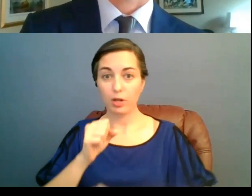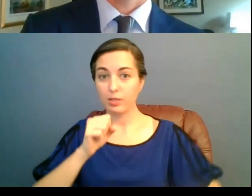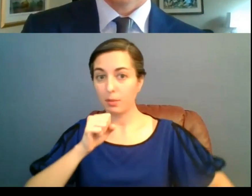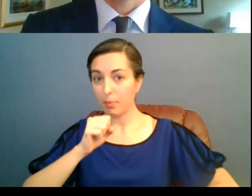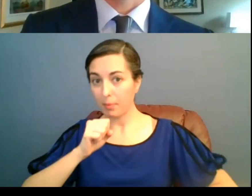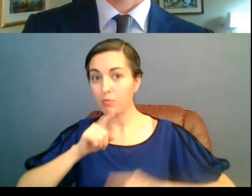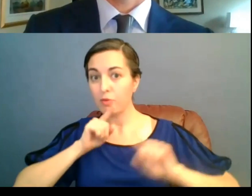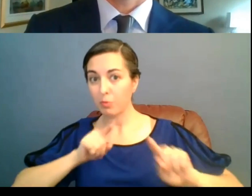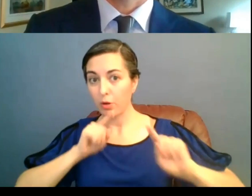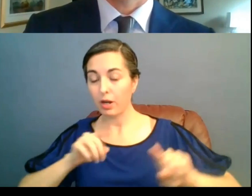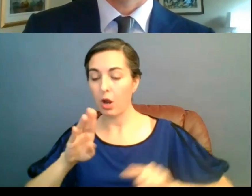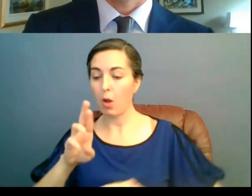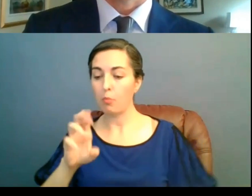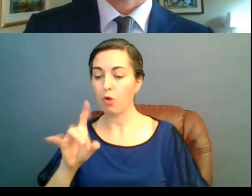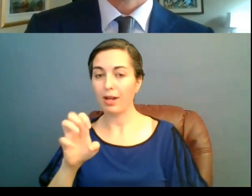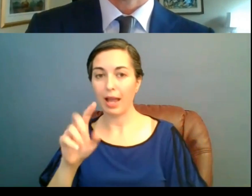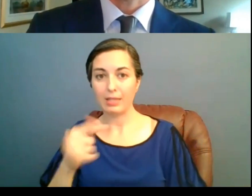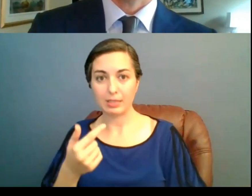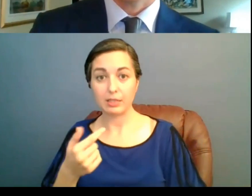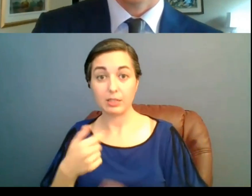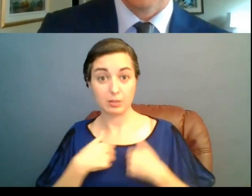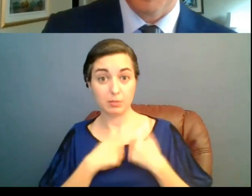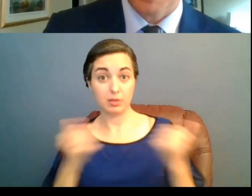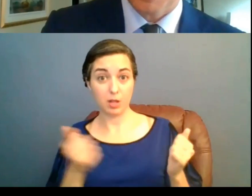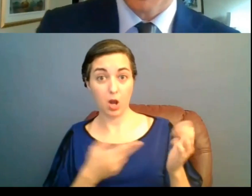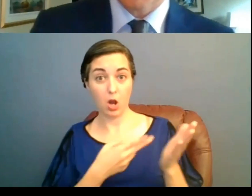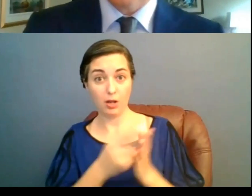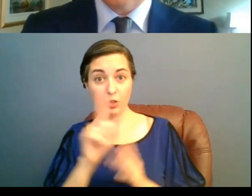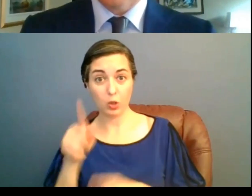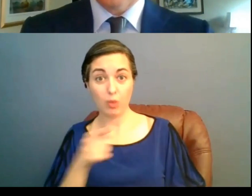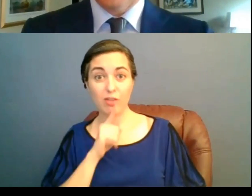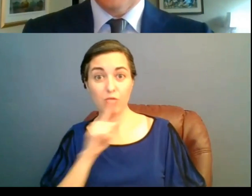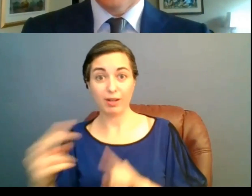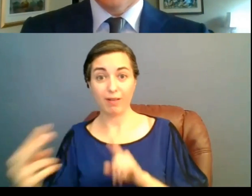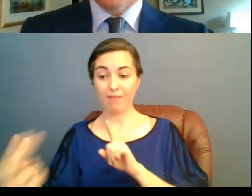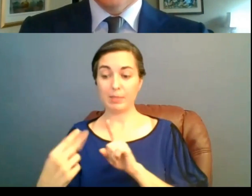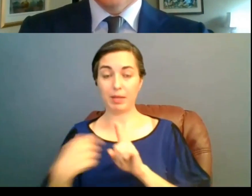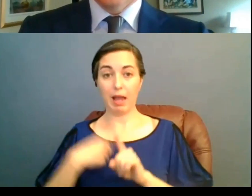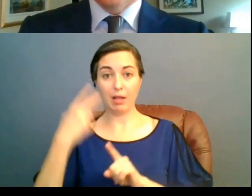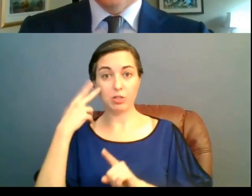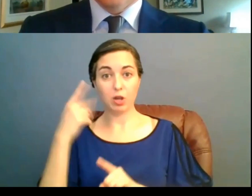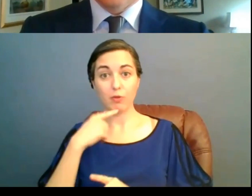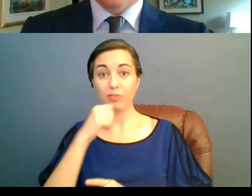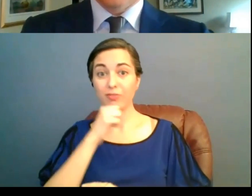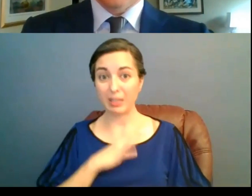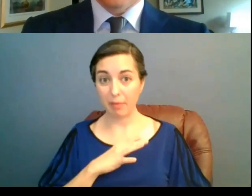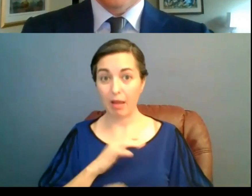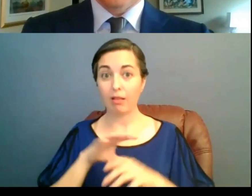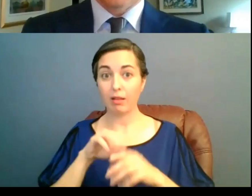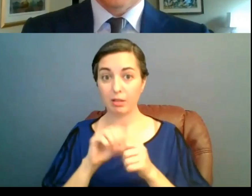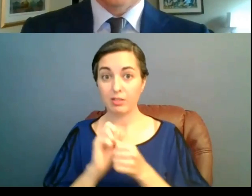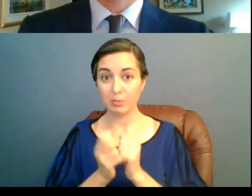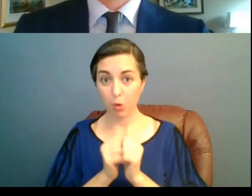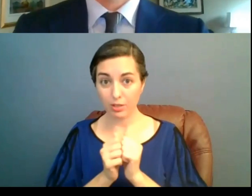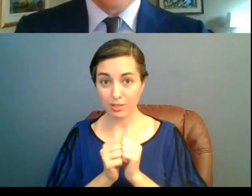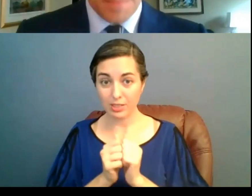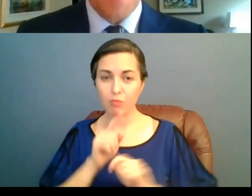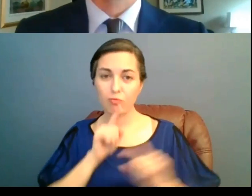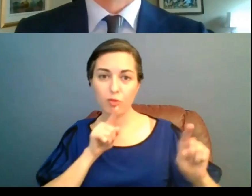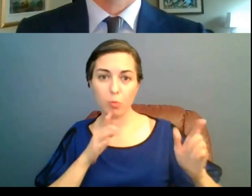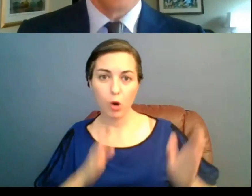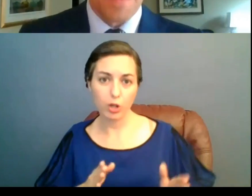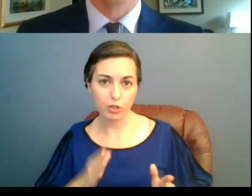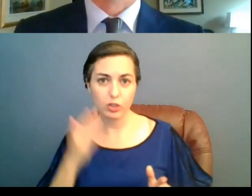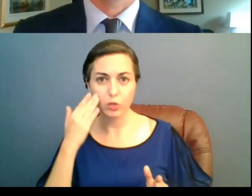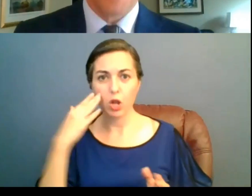to be transparent, the only real visibility that I saw for females in sports was like the sideline reporters, right? The Erin